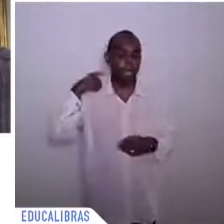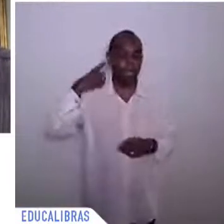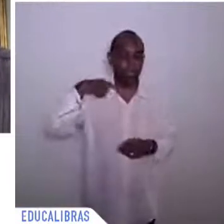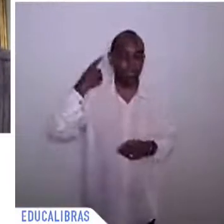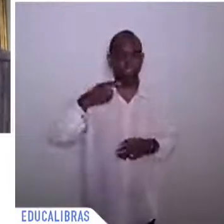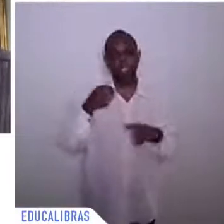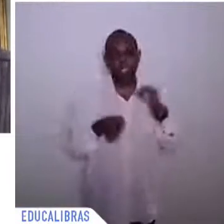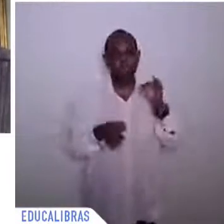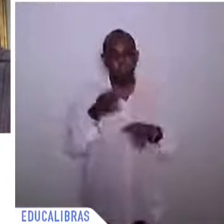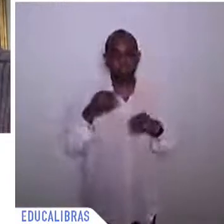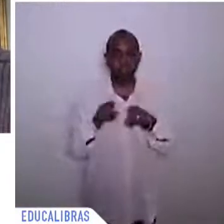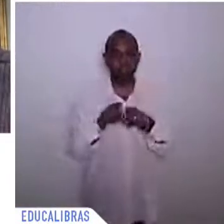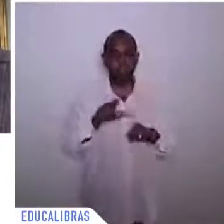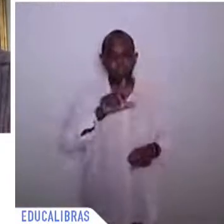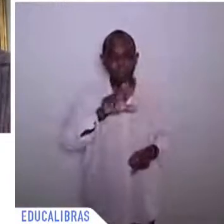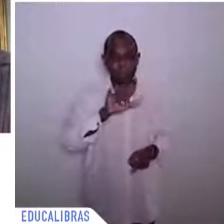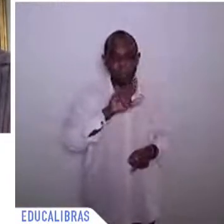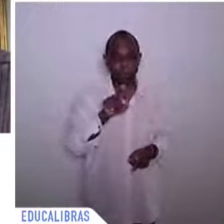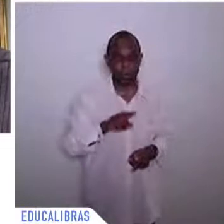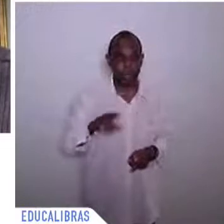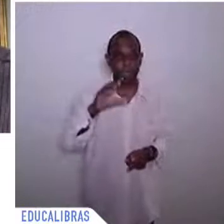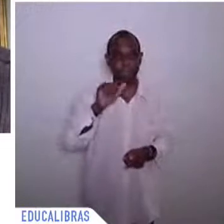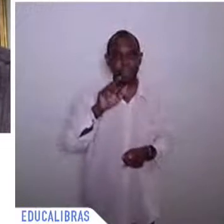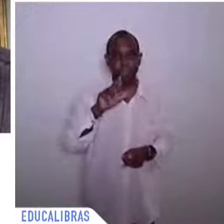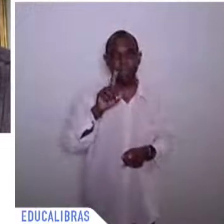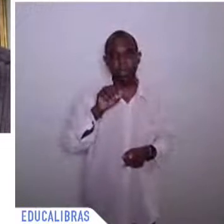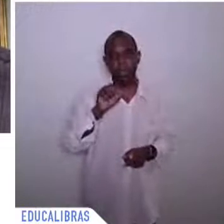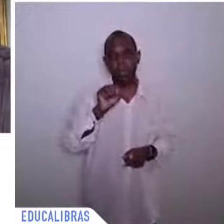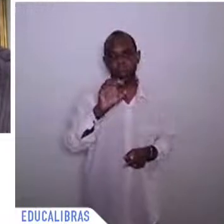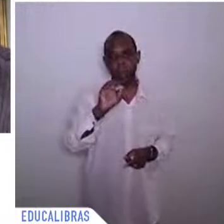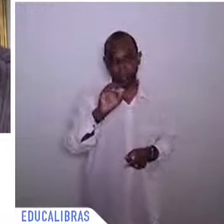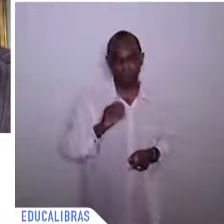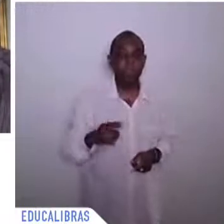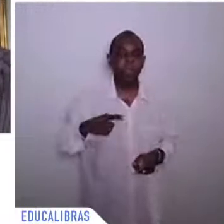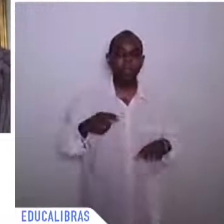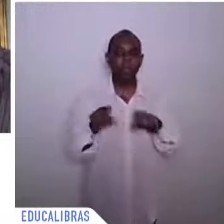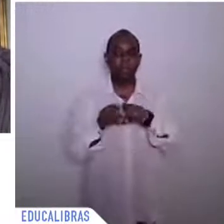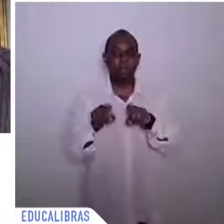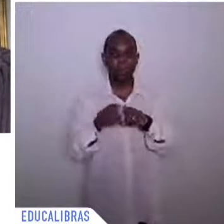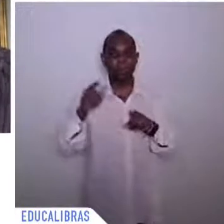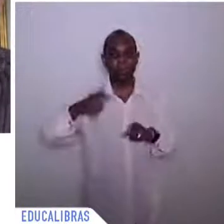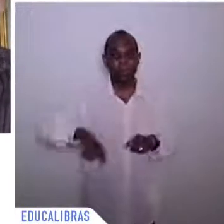Paulo between 2003 and 2011, and 2 consecutive